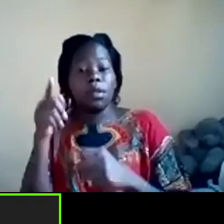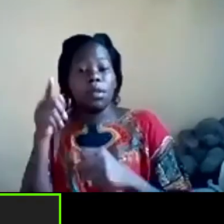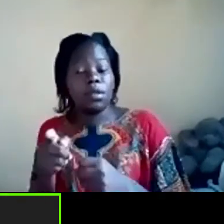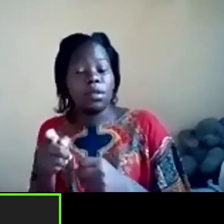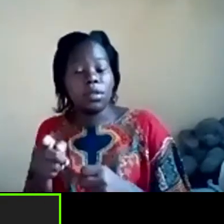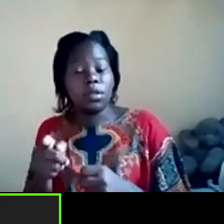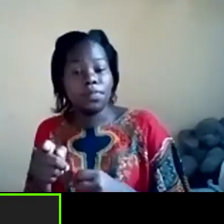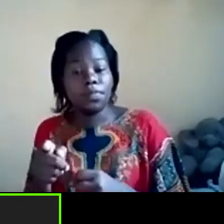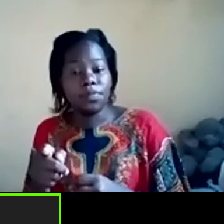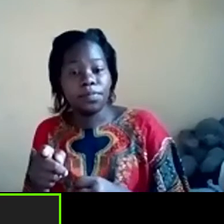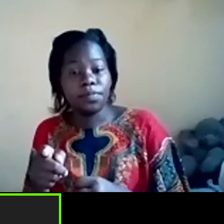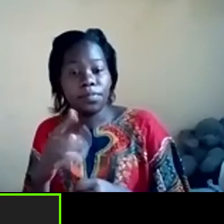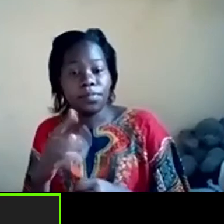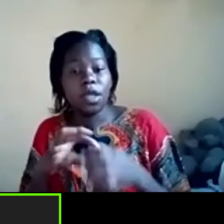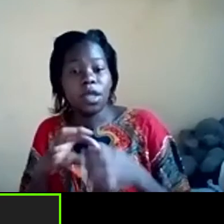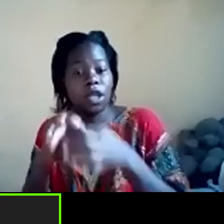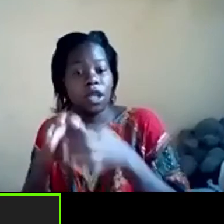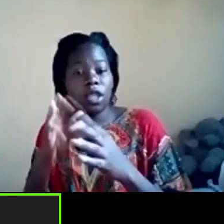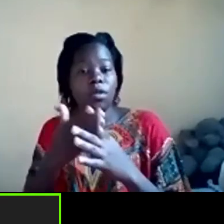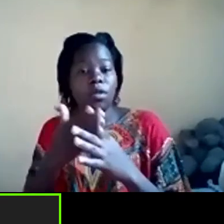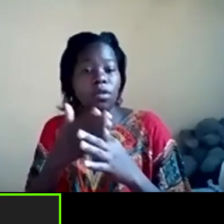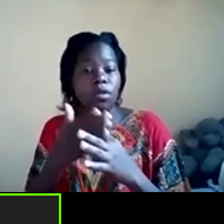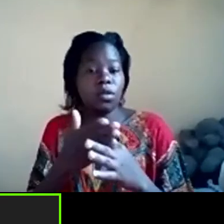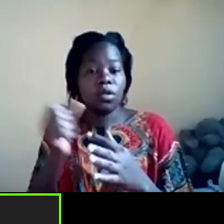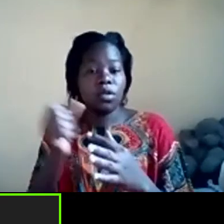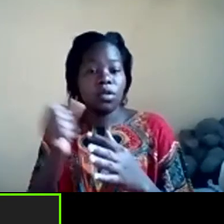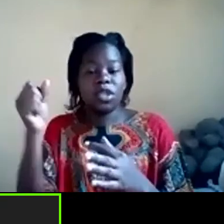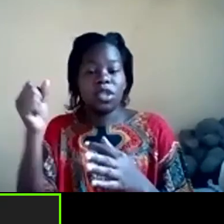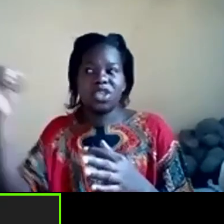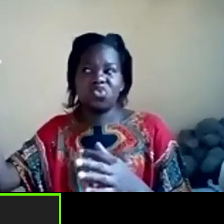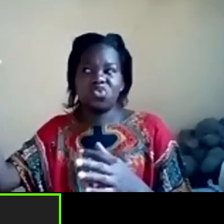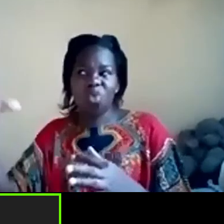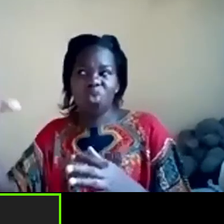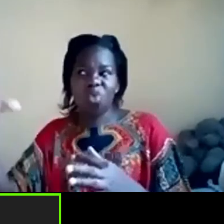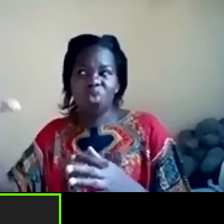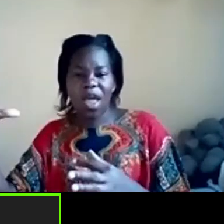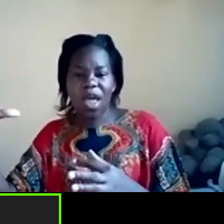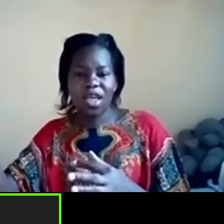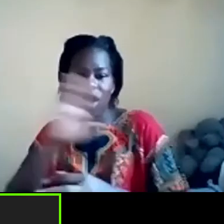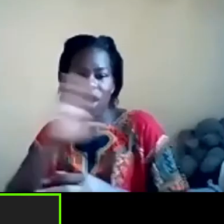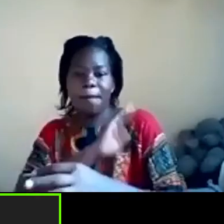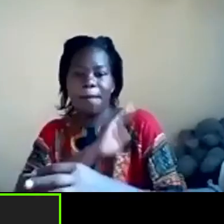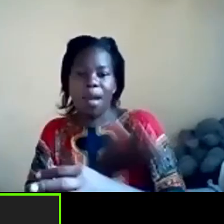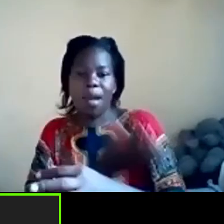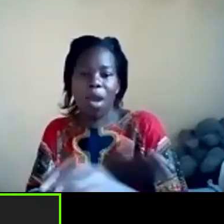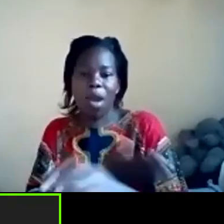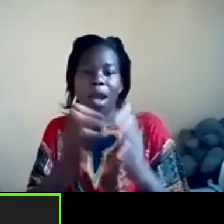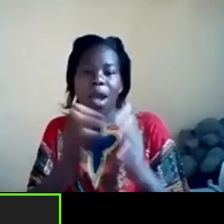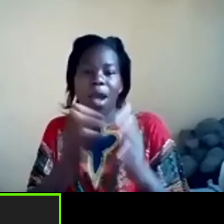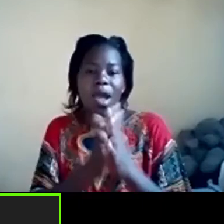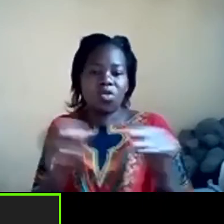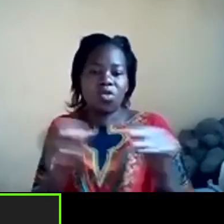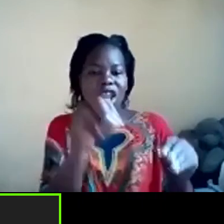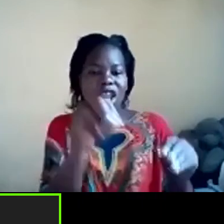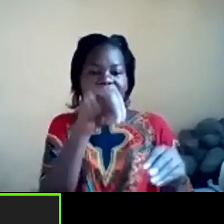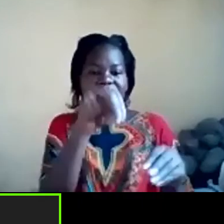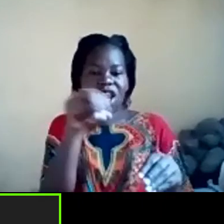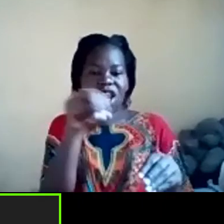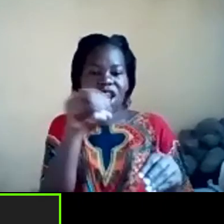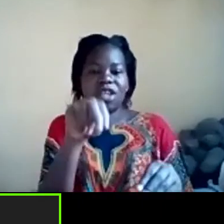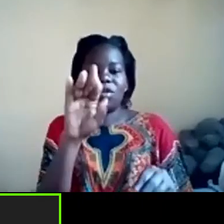linkage between the solar generated power to the national grid, because now we have a